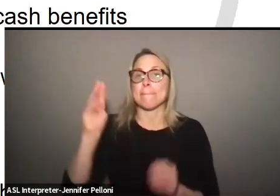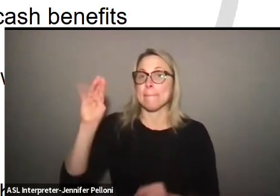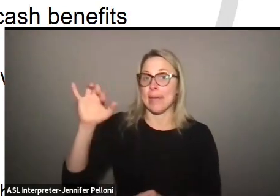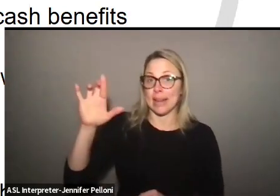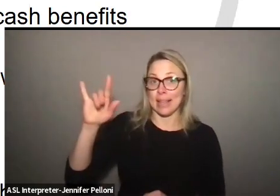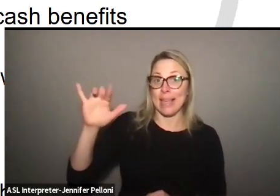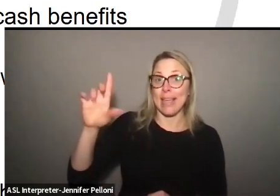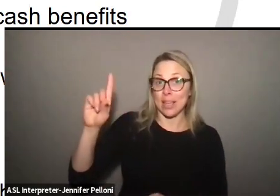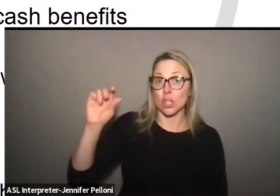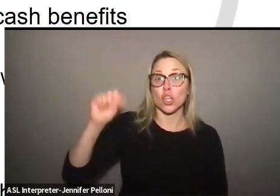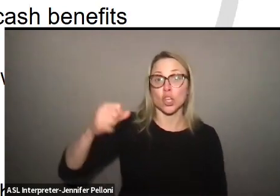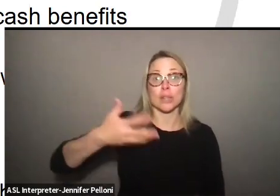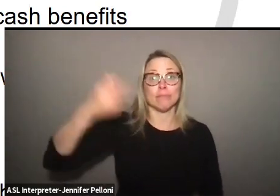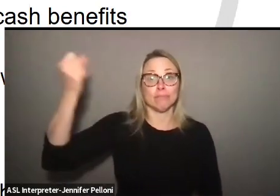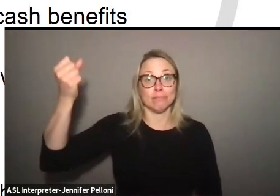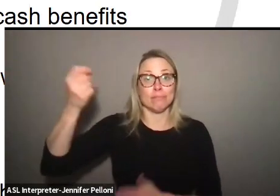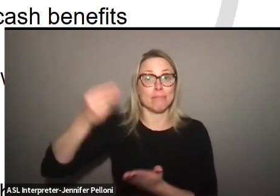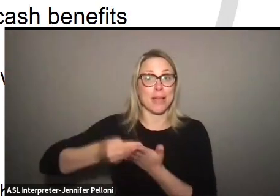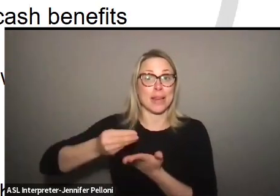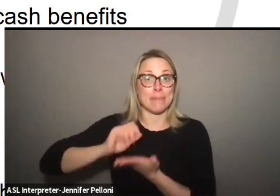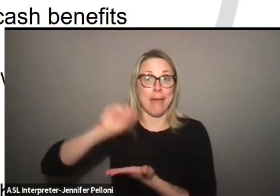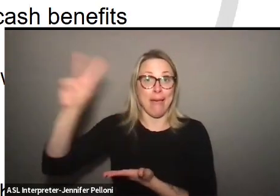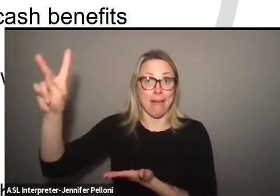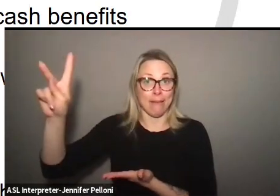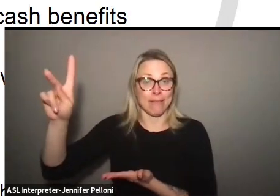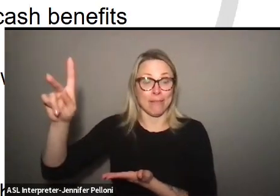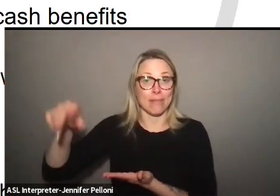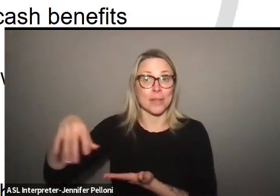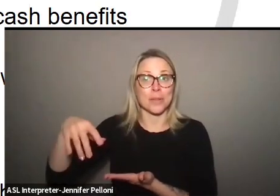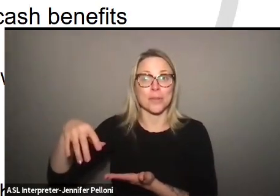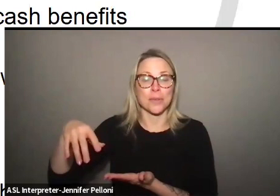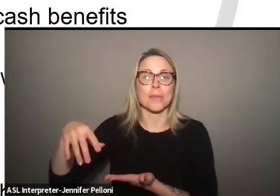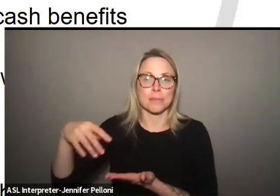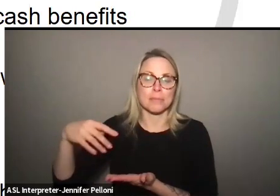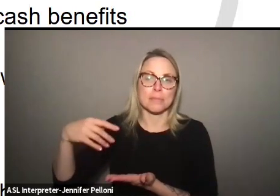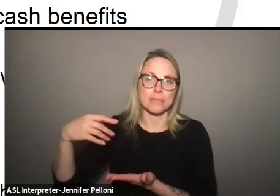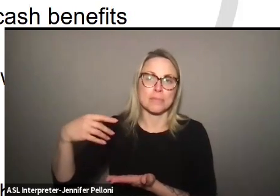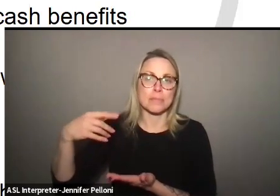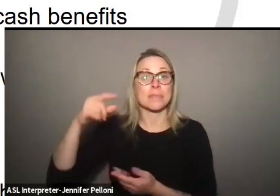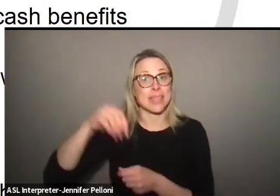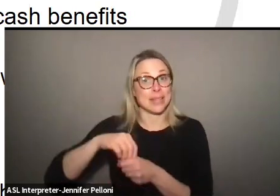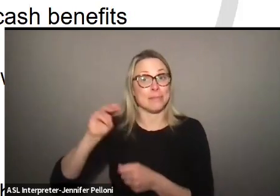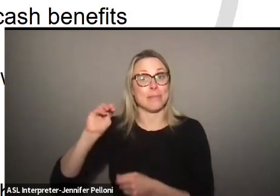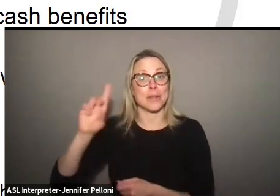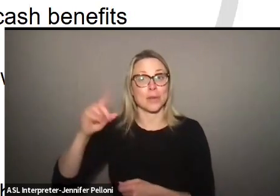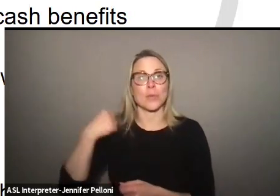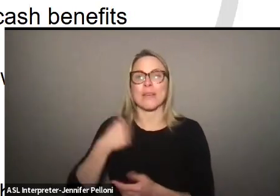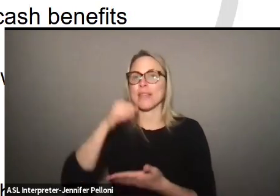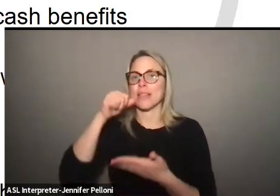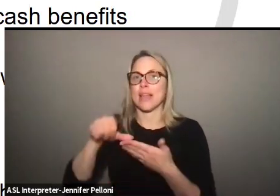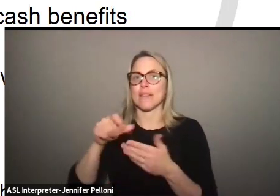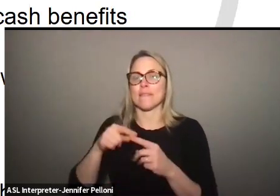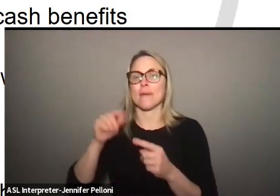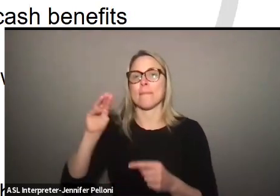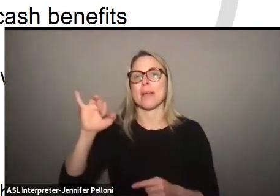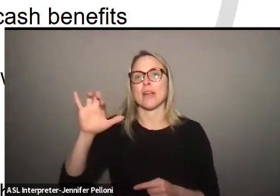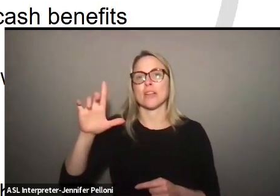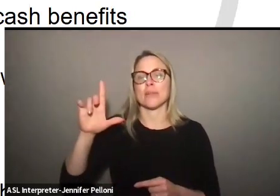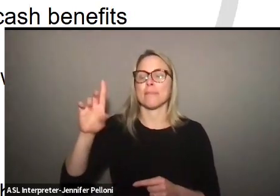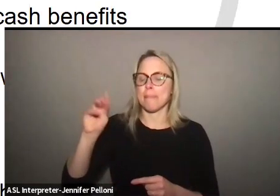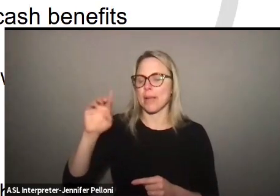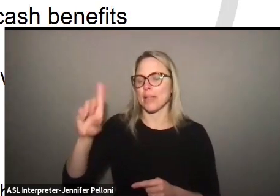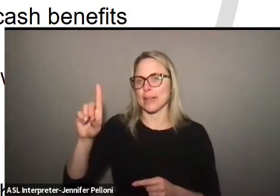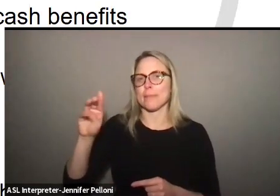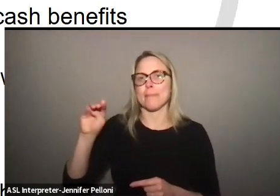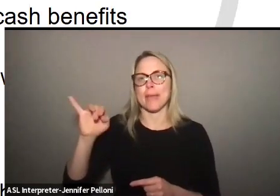Medicaid could recapture funds that were paid out. In Maryland, we have a letter from Maryland Medicaid stating